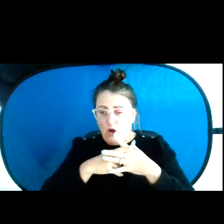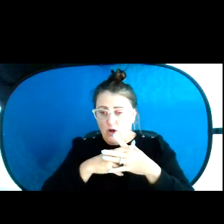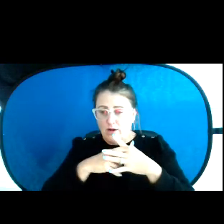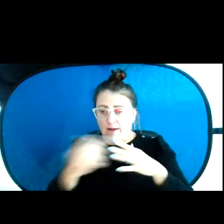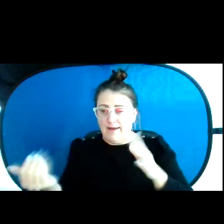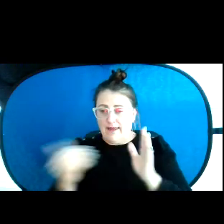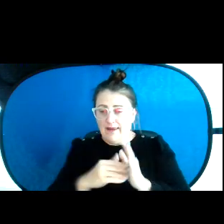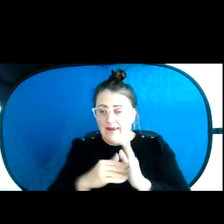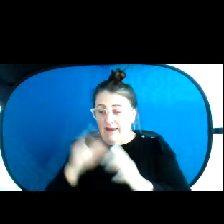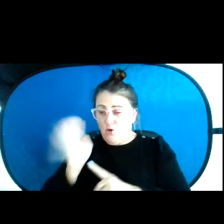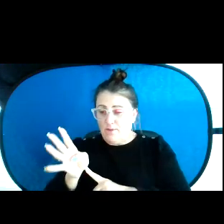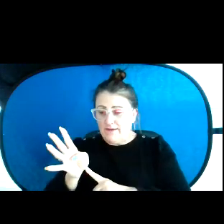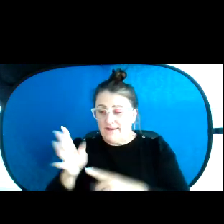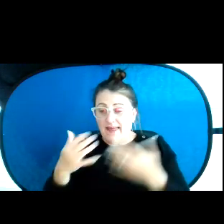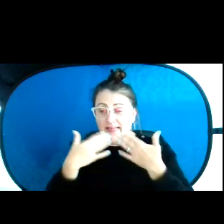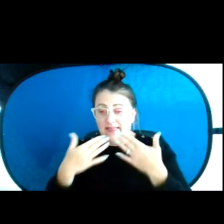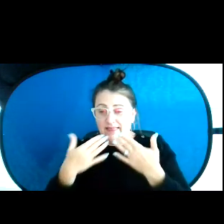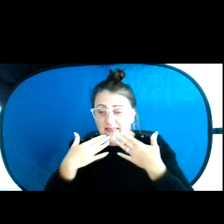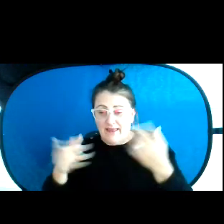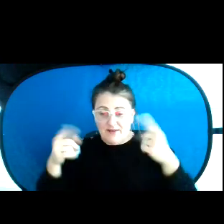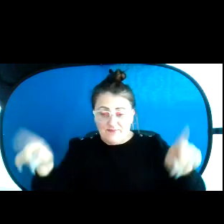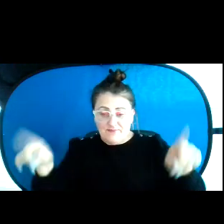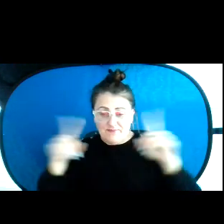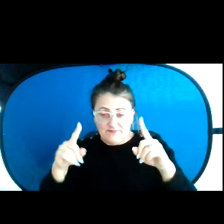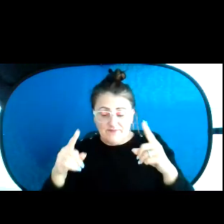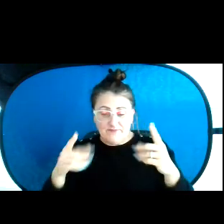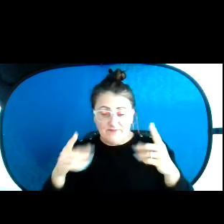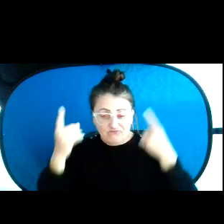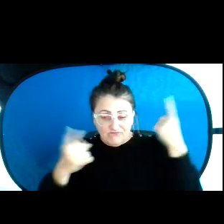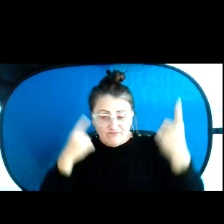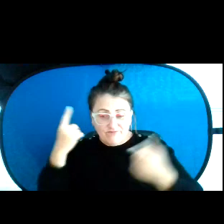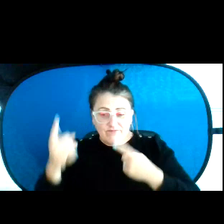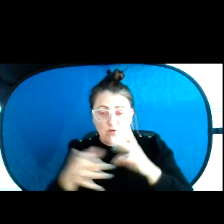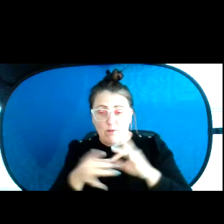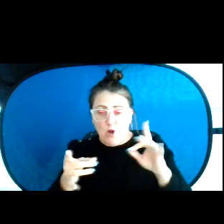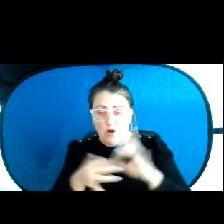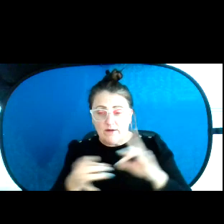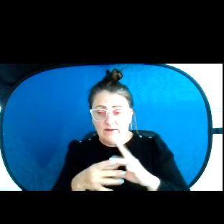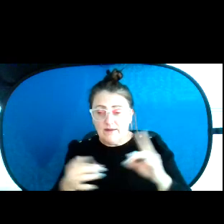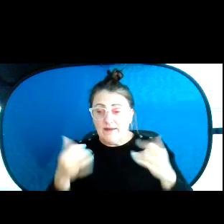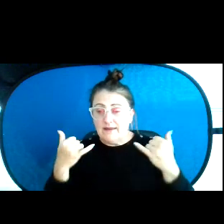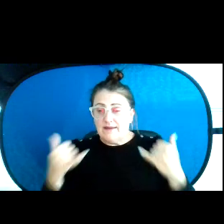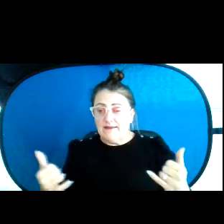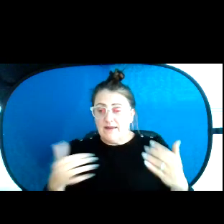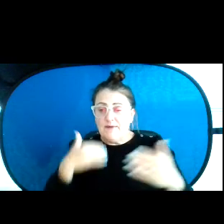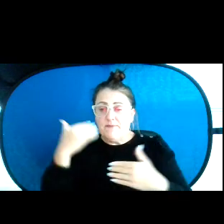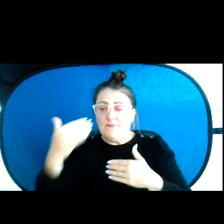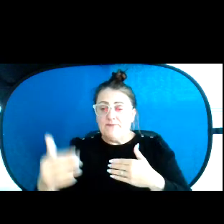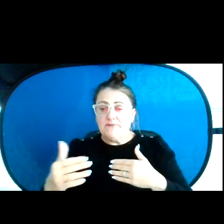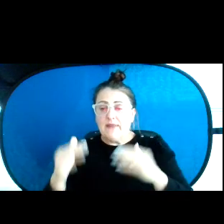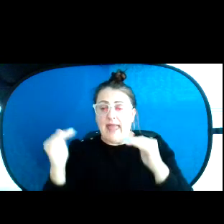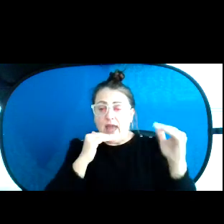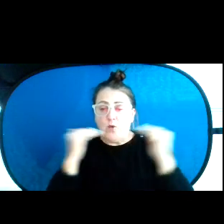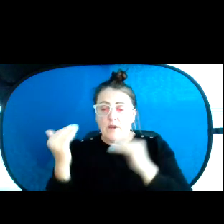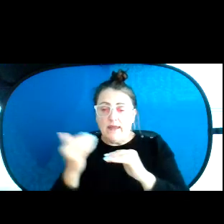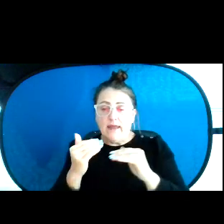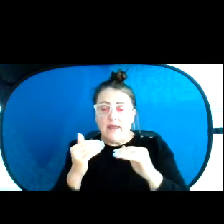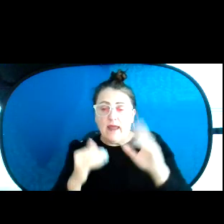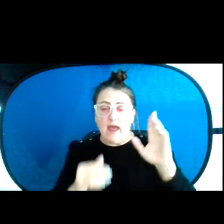both of you for those thoughtful remarks. I'll now move into my equity updates,